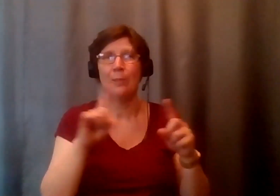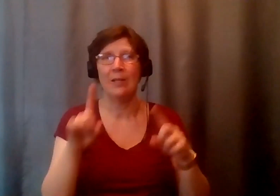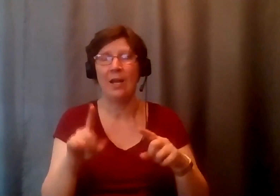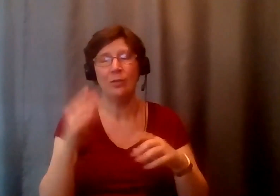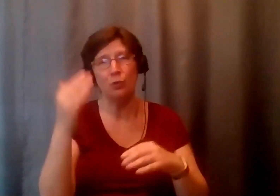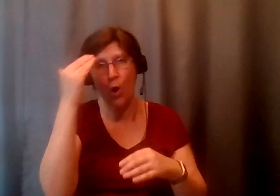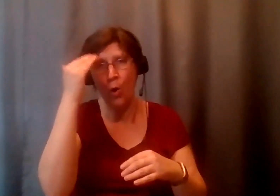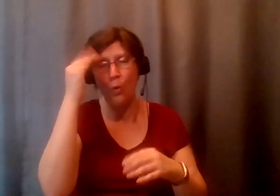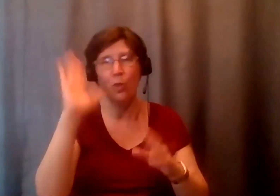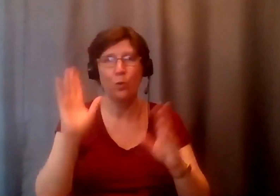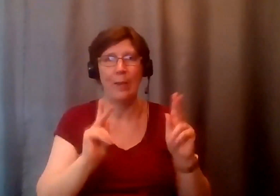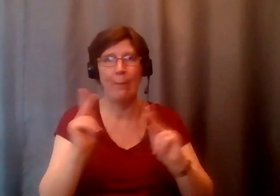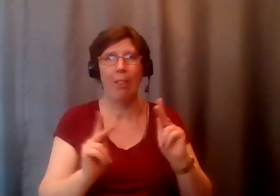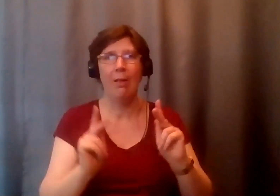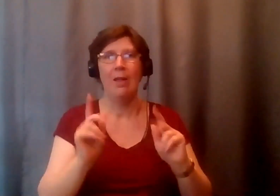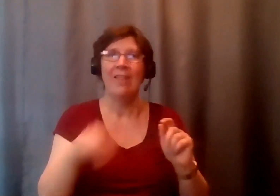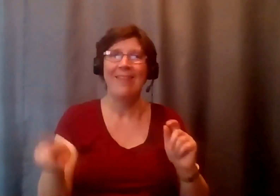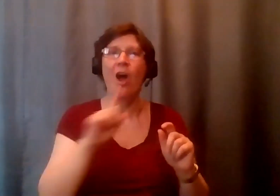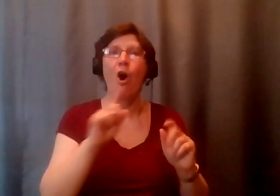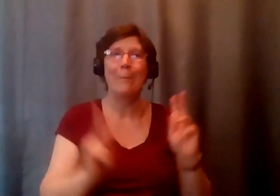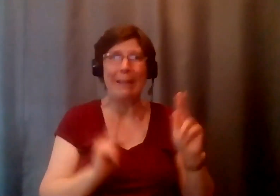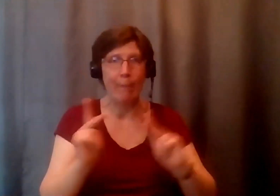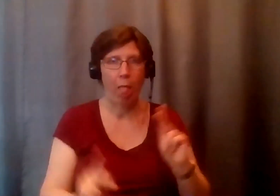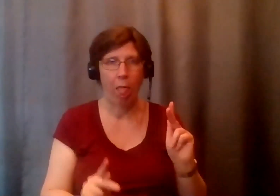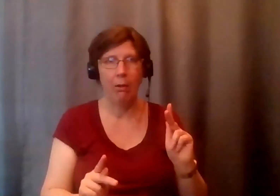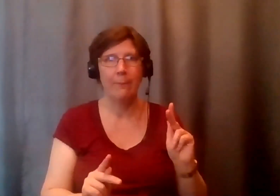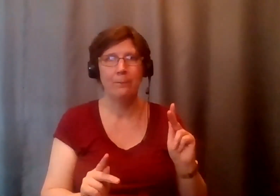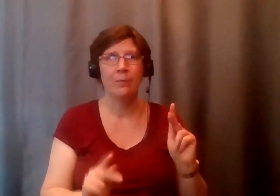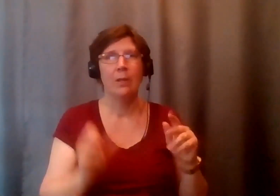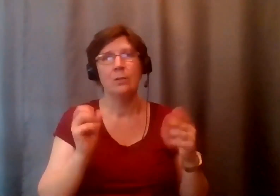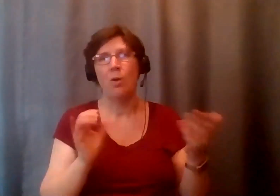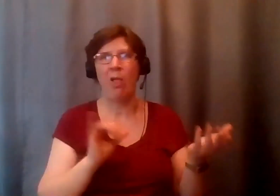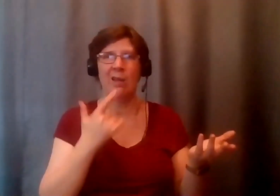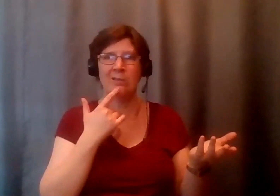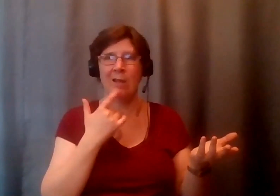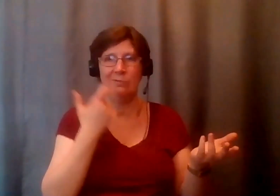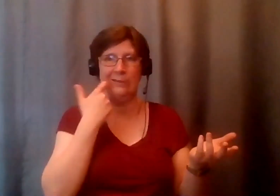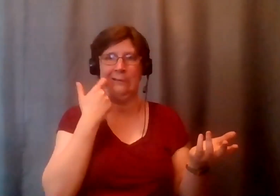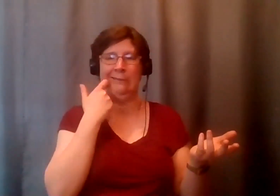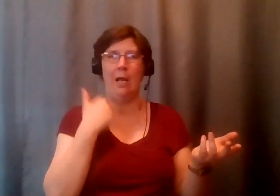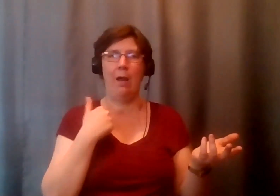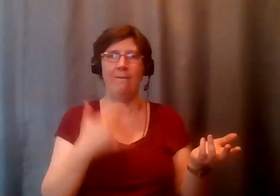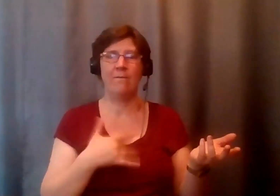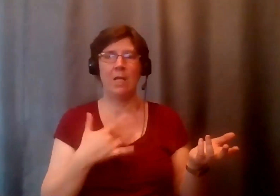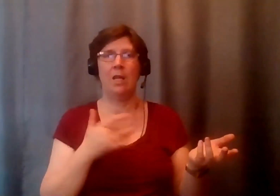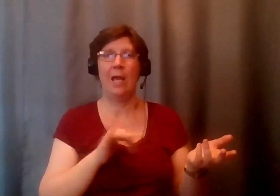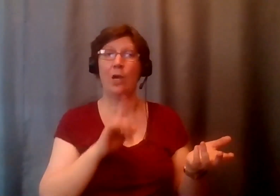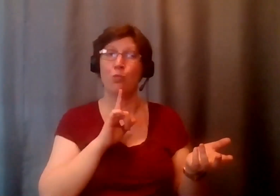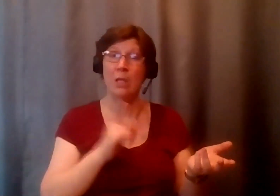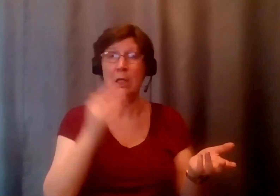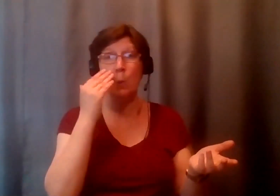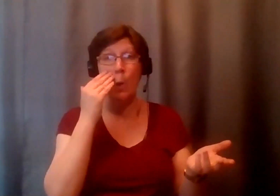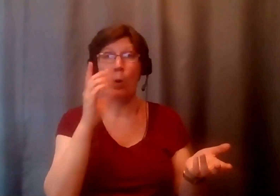know these people. They're people. So it's like I said earlier, I feel like I really do know